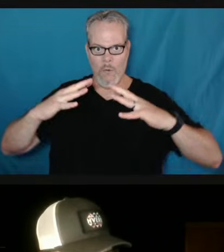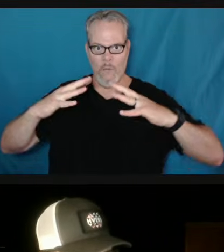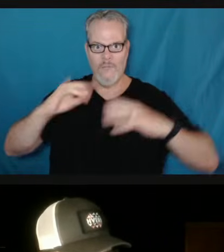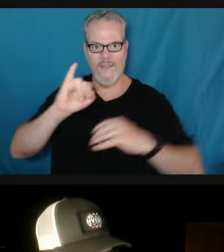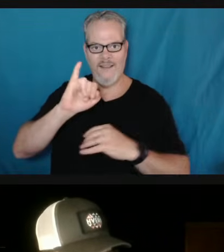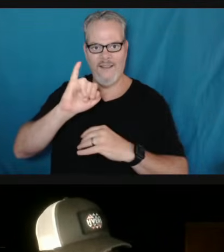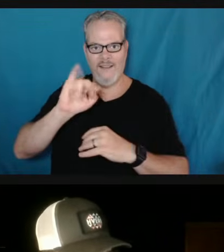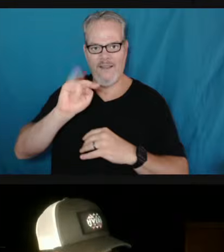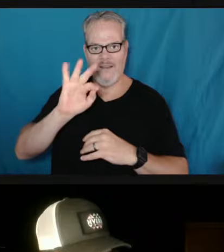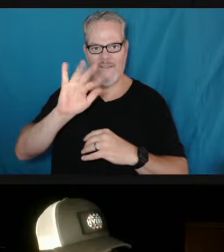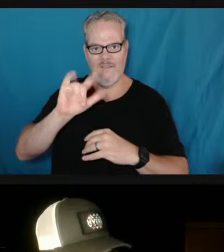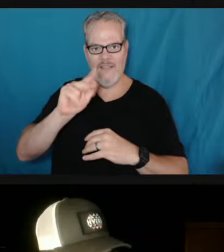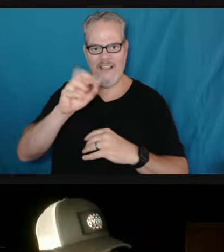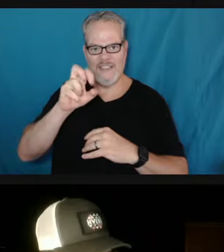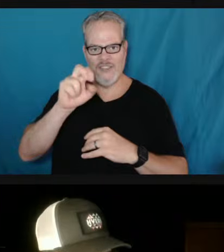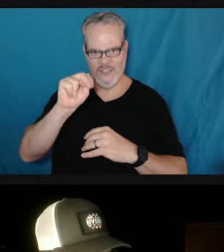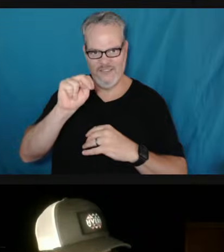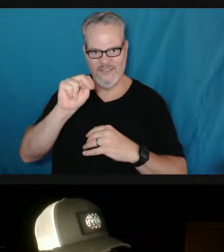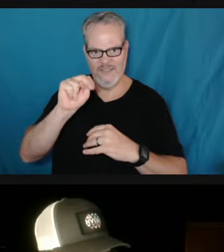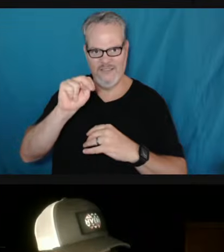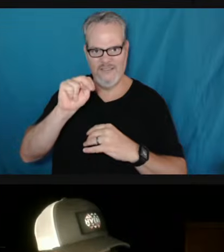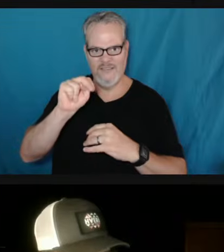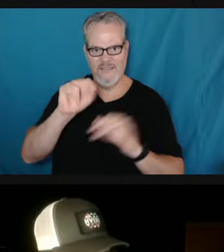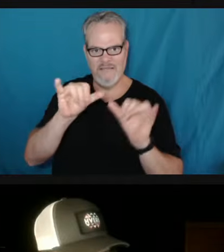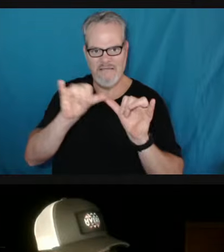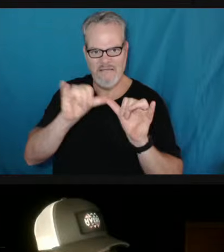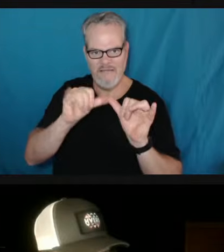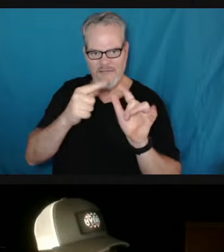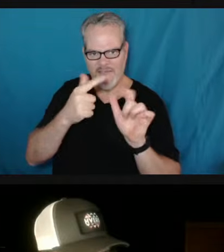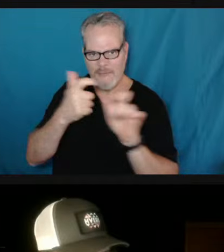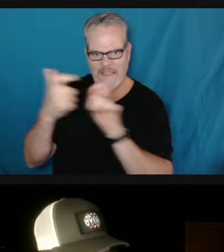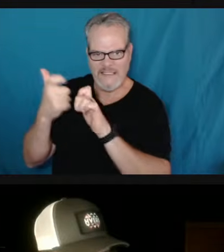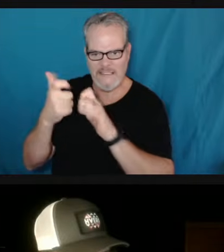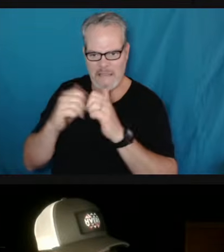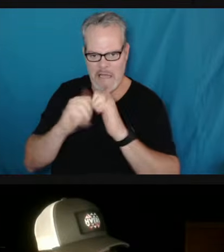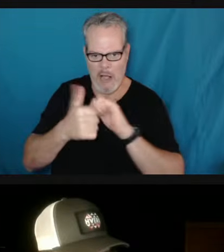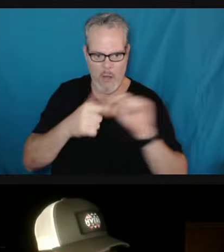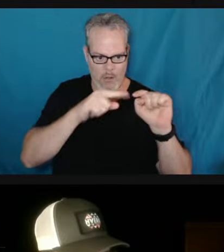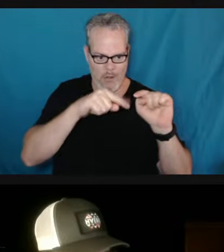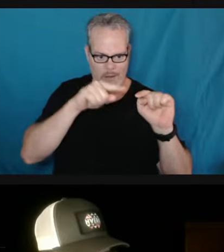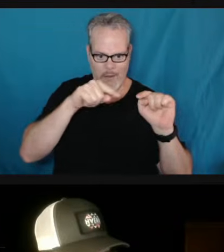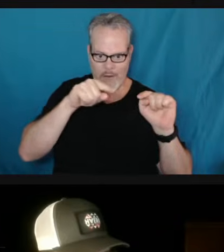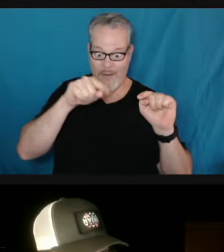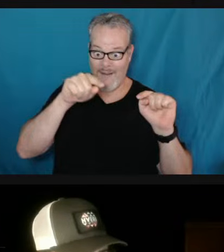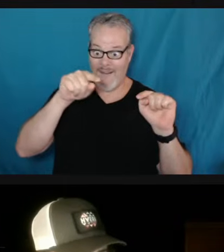here, deflationary period before it resumed and since has accelerated.